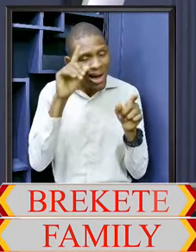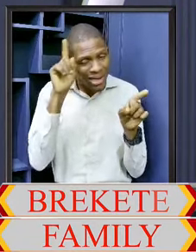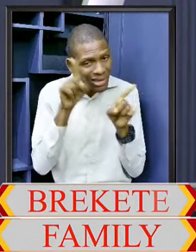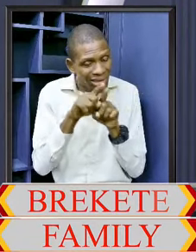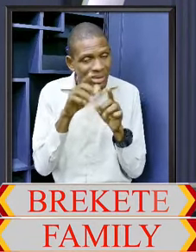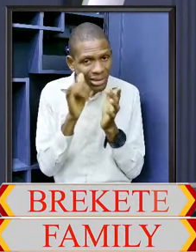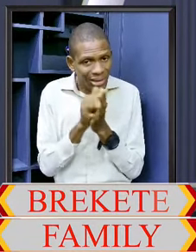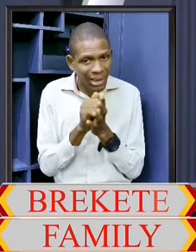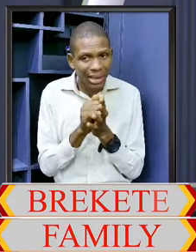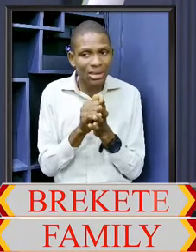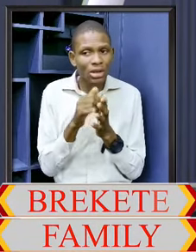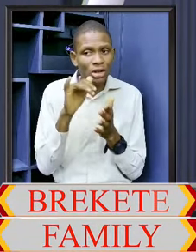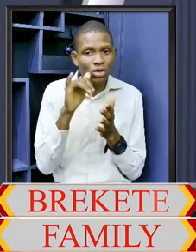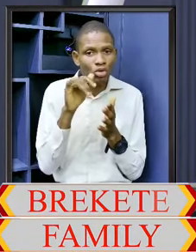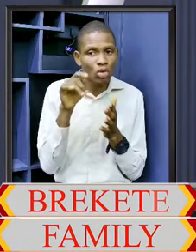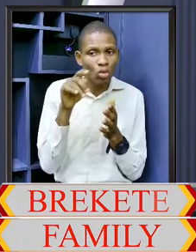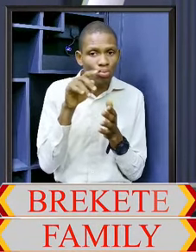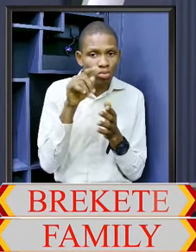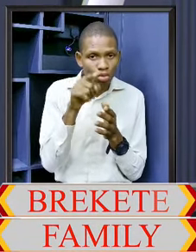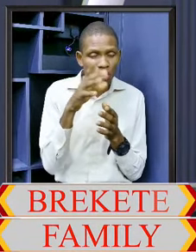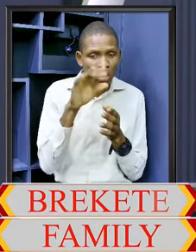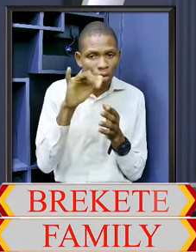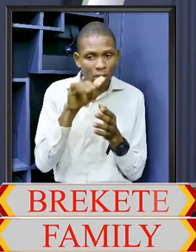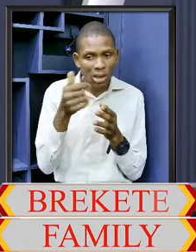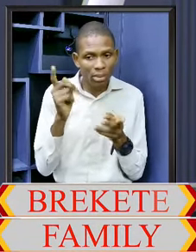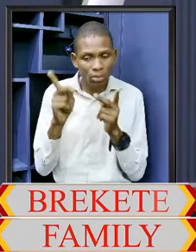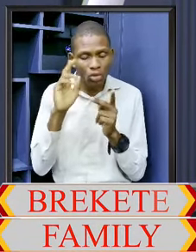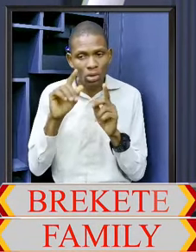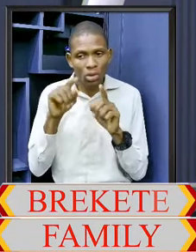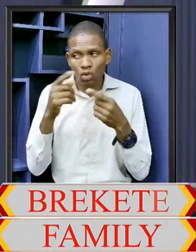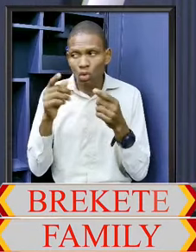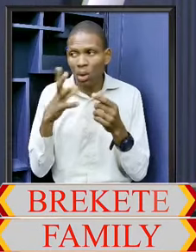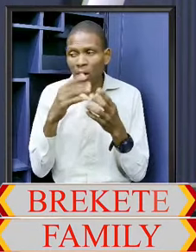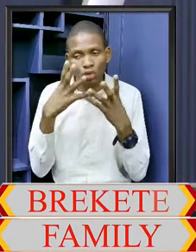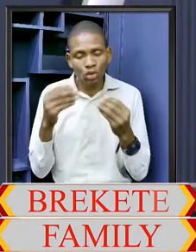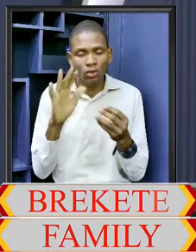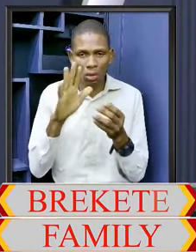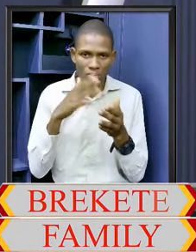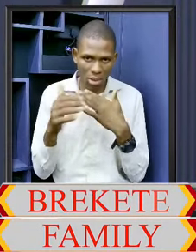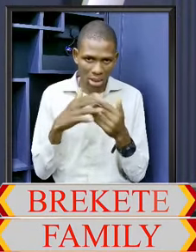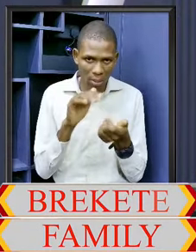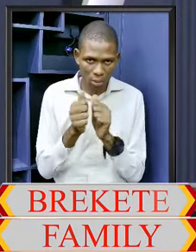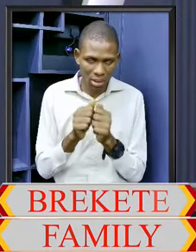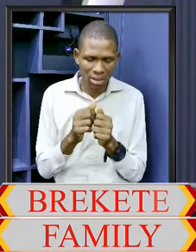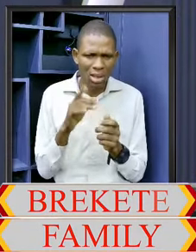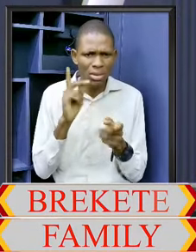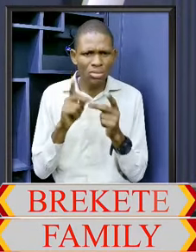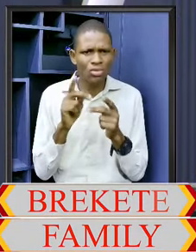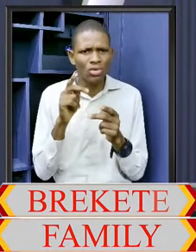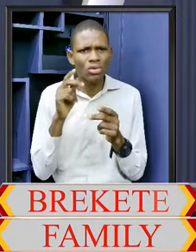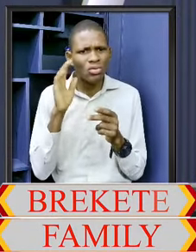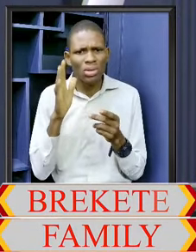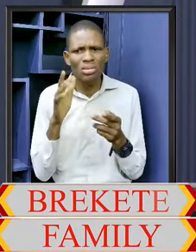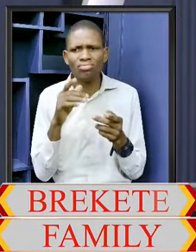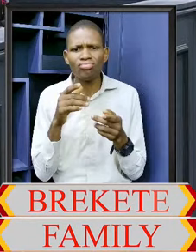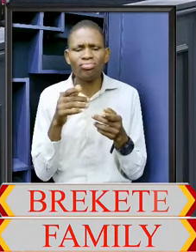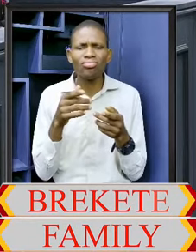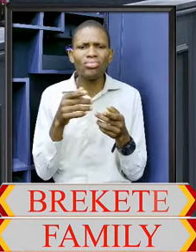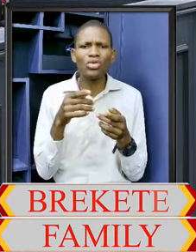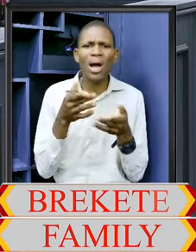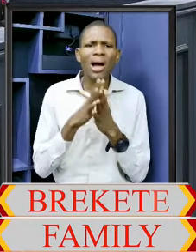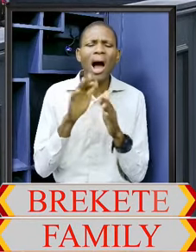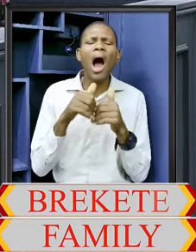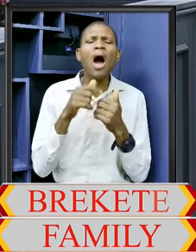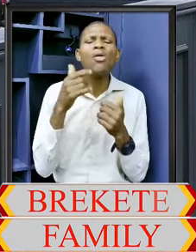say make them come, make ona resolve on a matter in-house. So tell people come as how they go come. You talk, say make